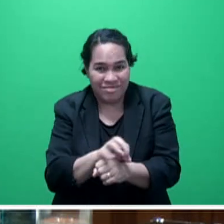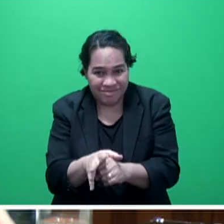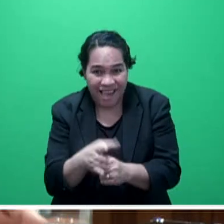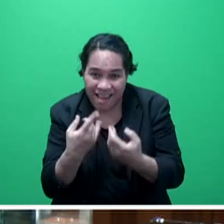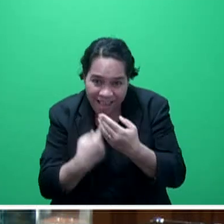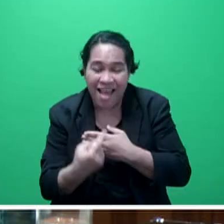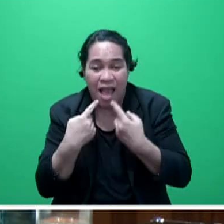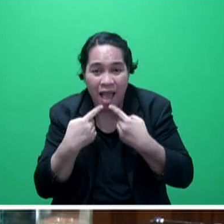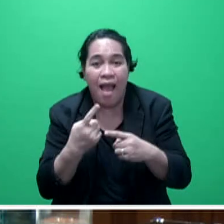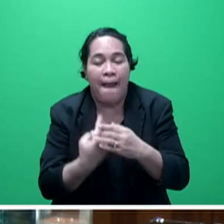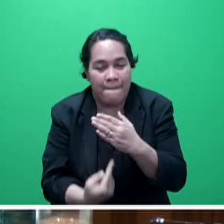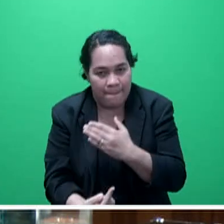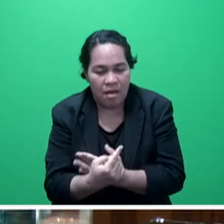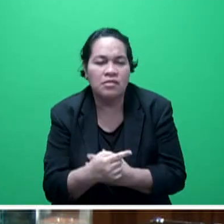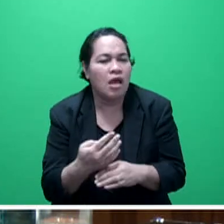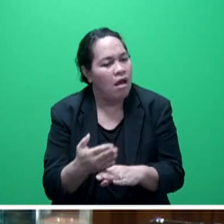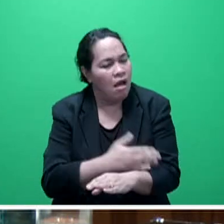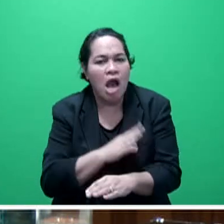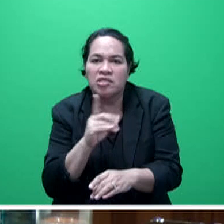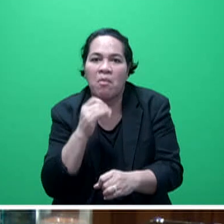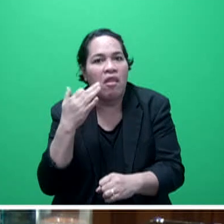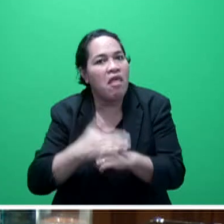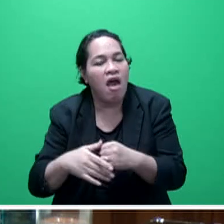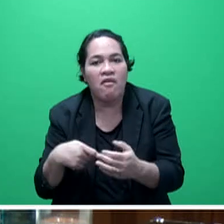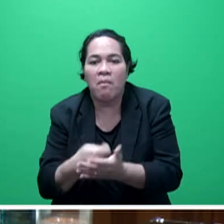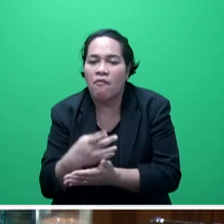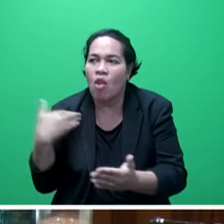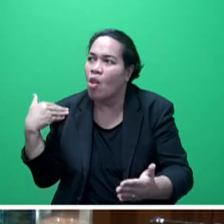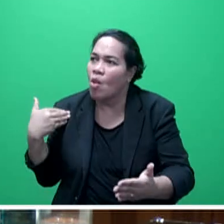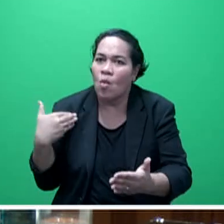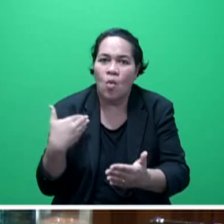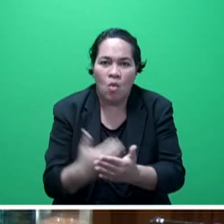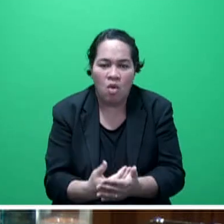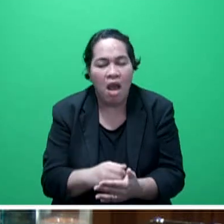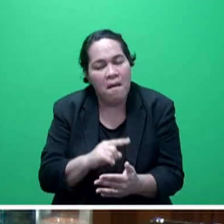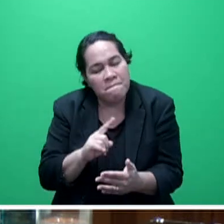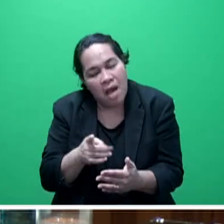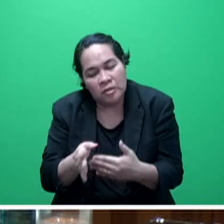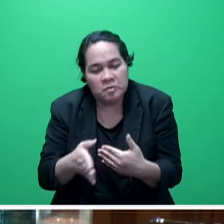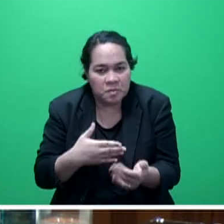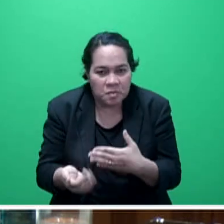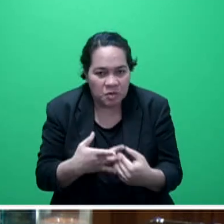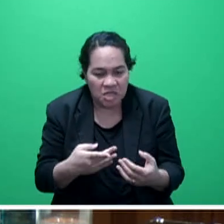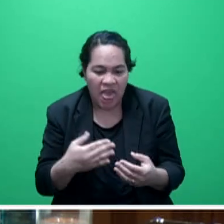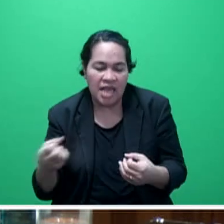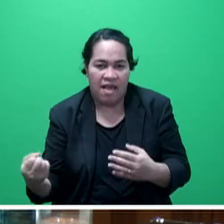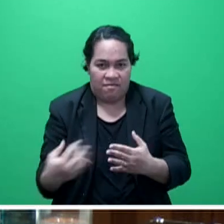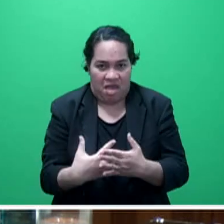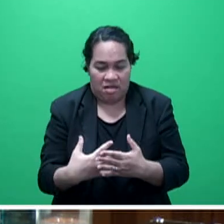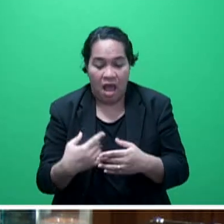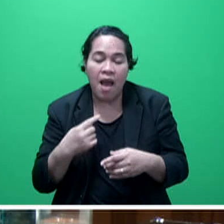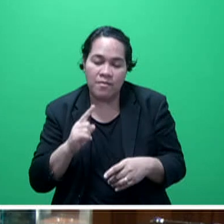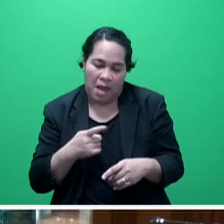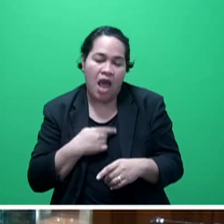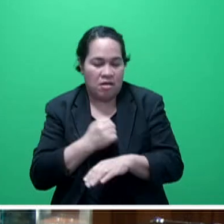declared. Mr. Speaker, sir, despite the impact on council revenue streams, our government has removed the